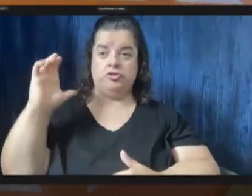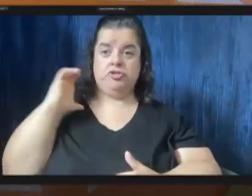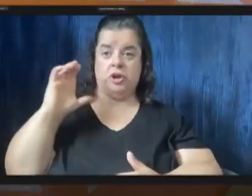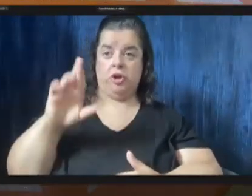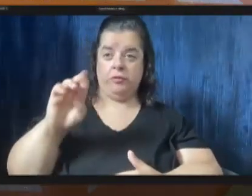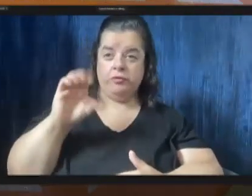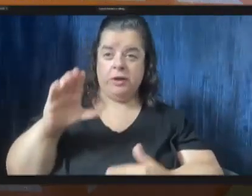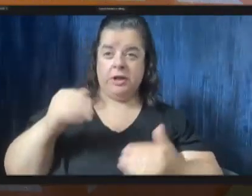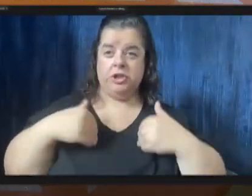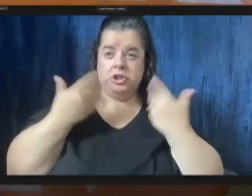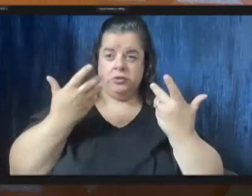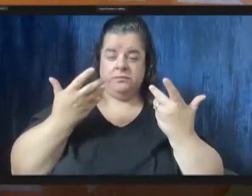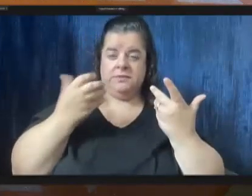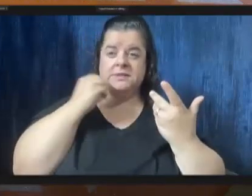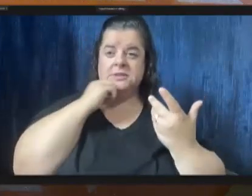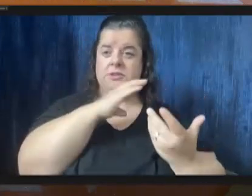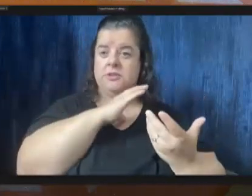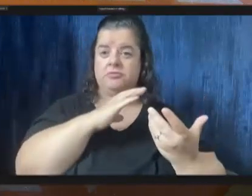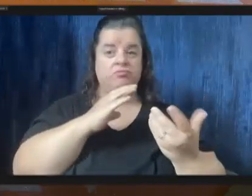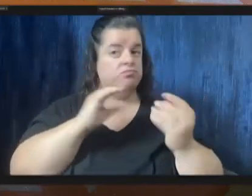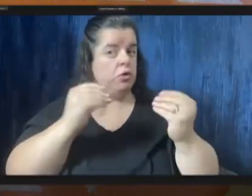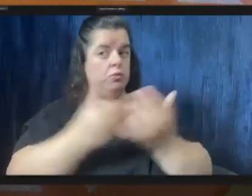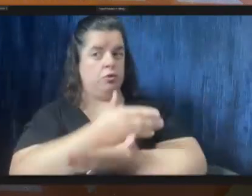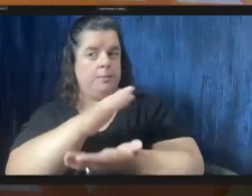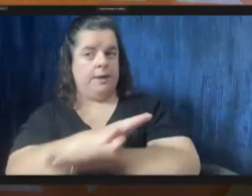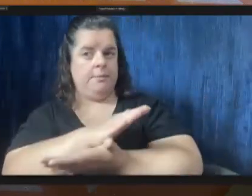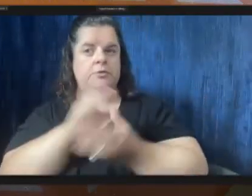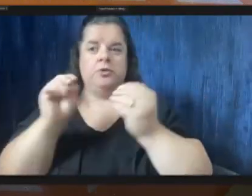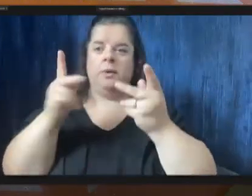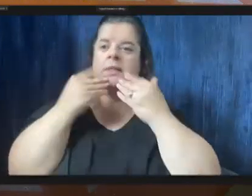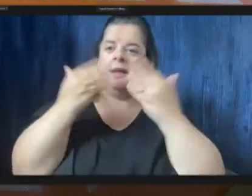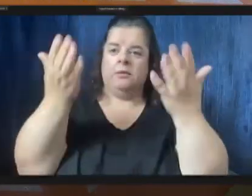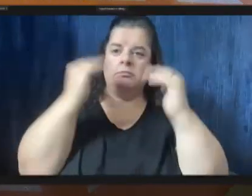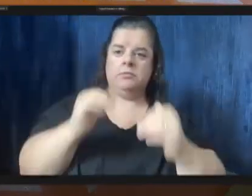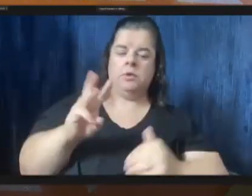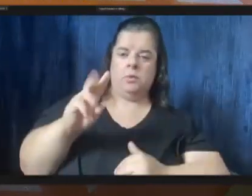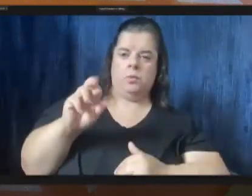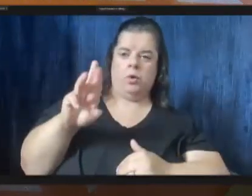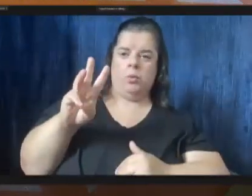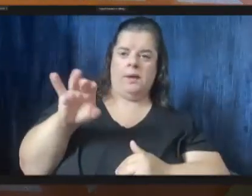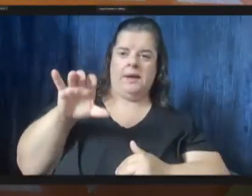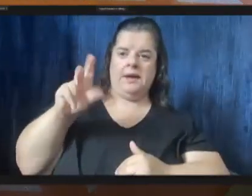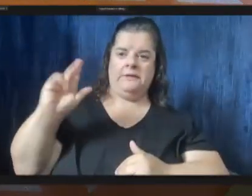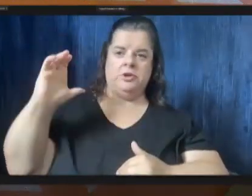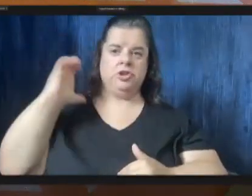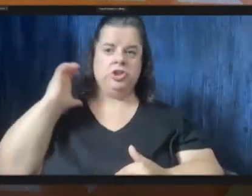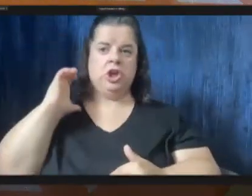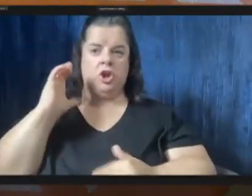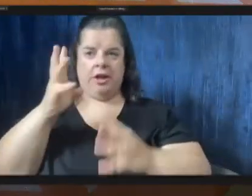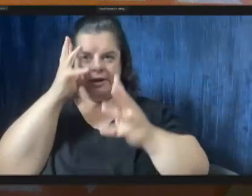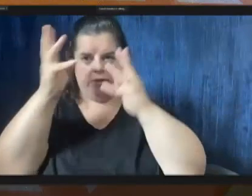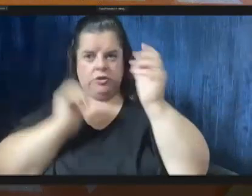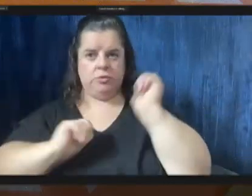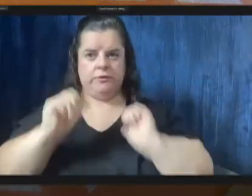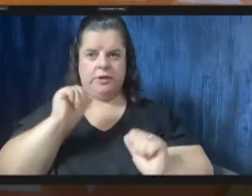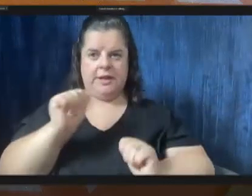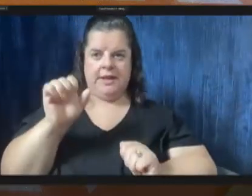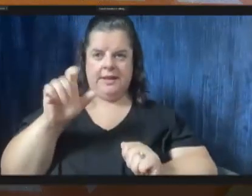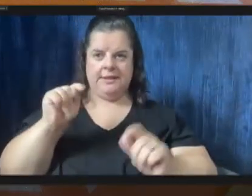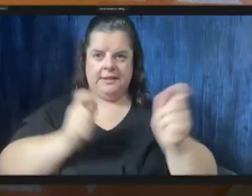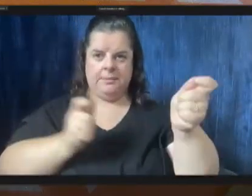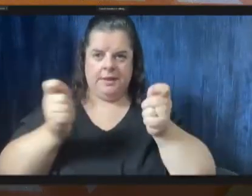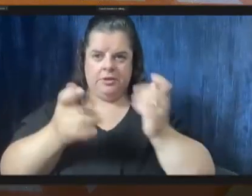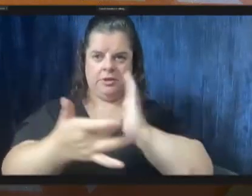and Senior Services. No new papers. Thank you very much. That takes us to Councilwoman Warwick, Chair of Innovation, Performance, Asset Management,